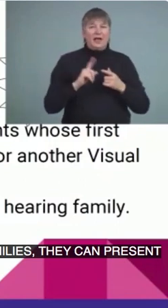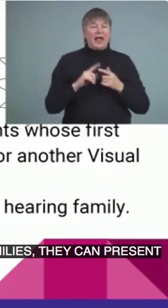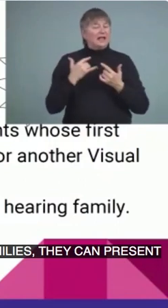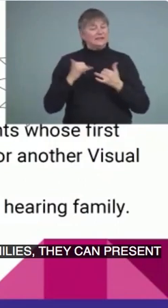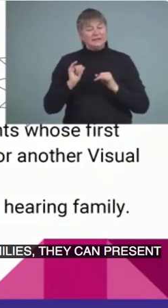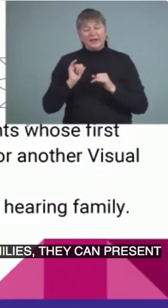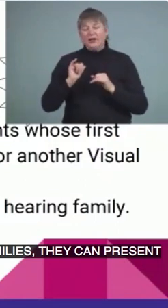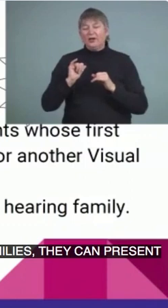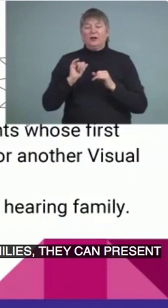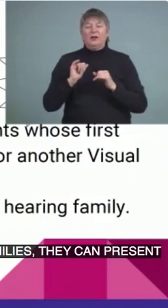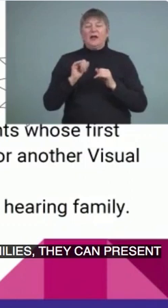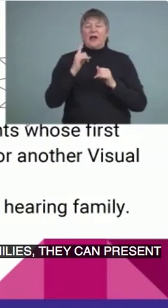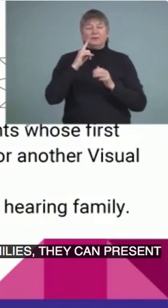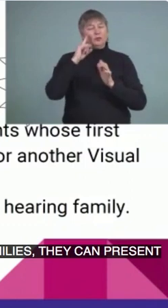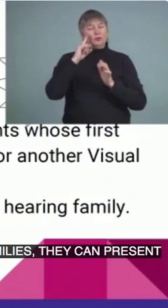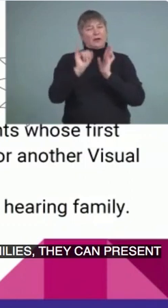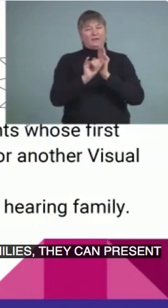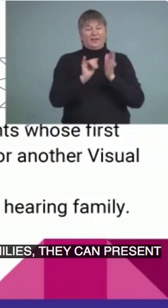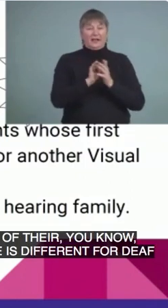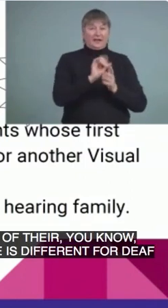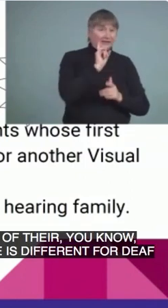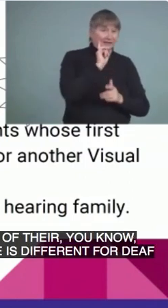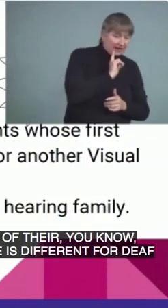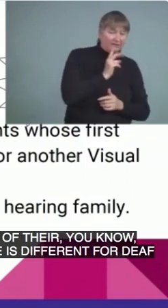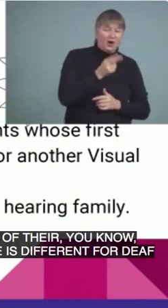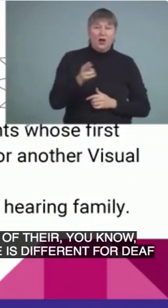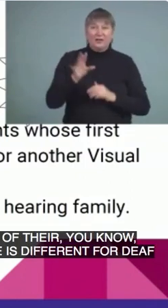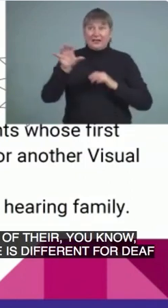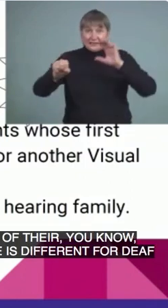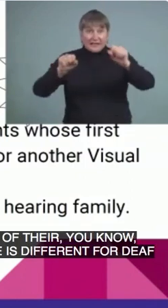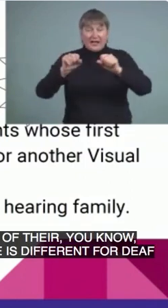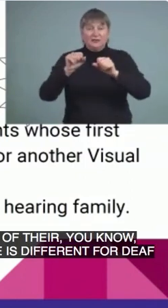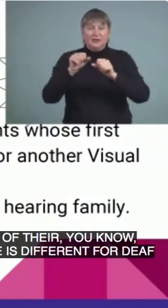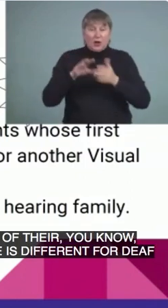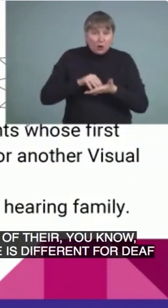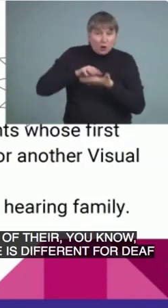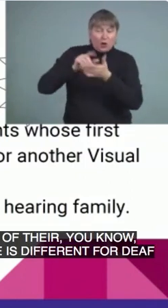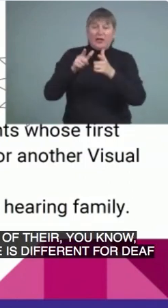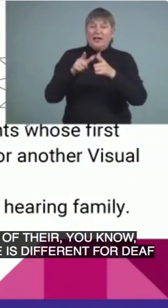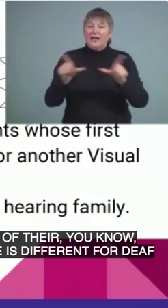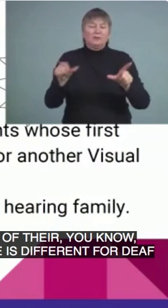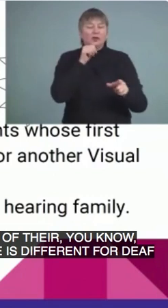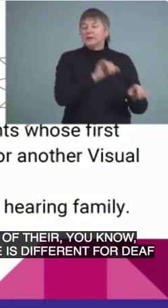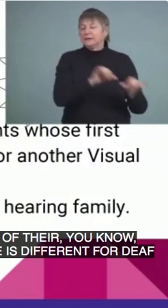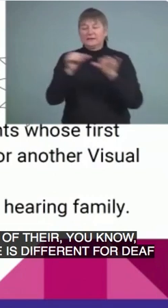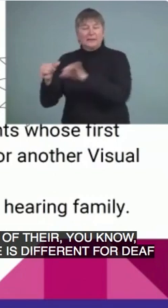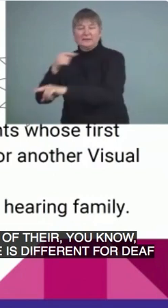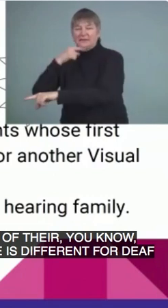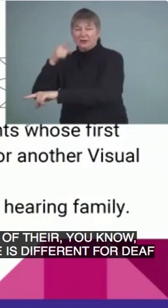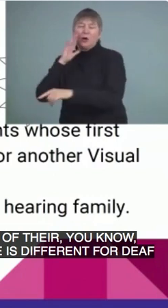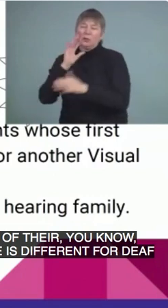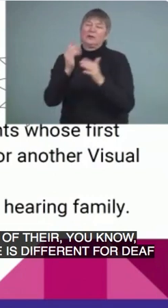different for deaf and hard of hearing than it is for hearing students. And we will discuss this further in our